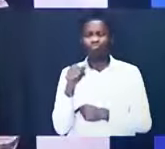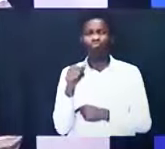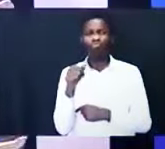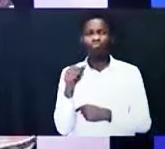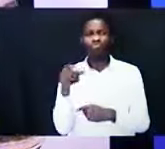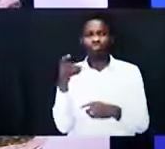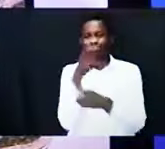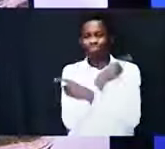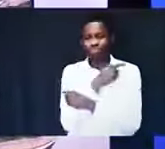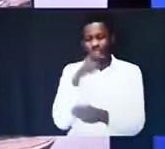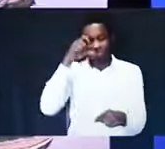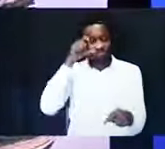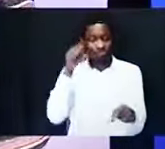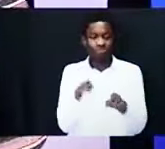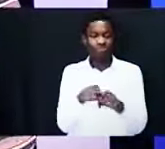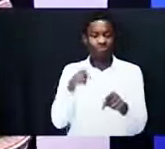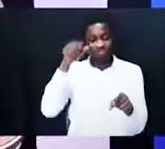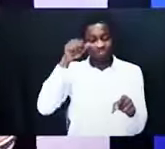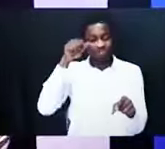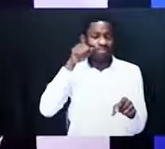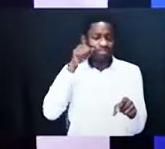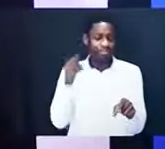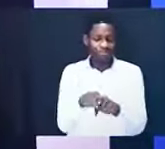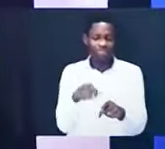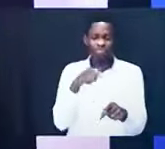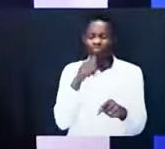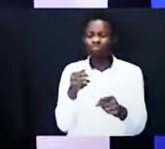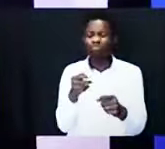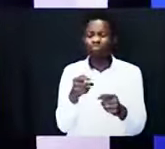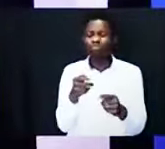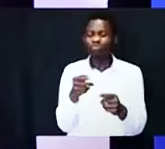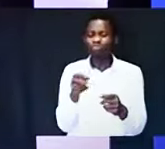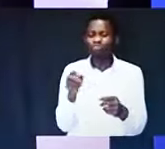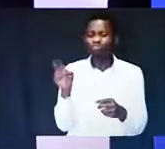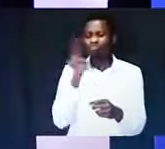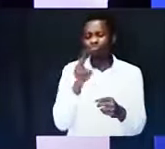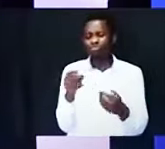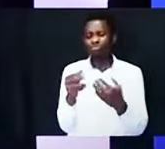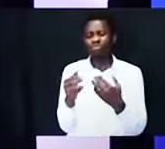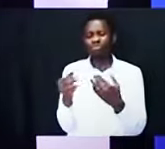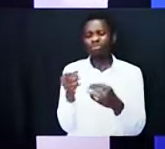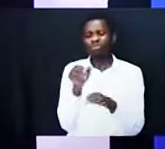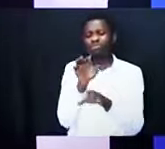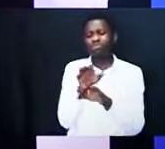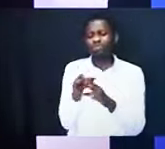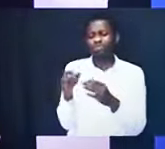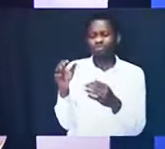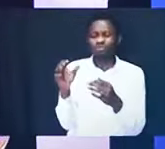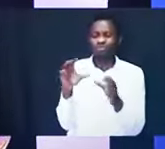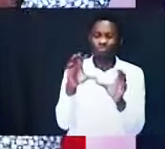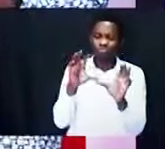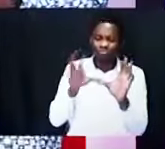use lofty words and impressive wisdom to tell you God's secret plan.